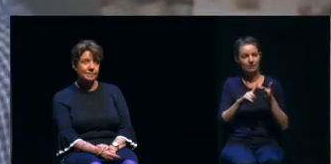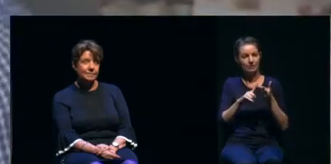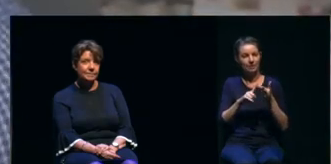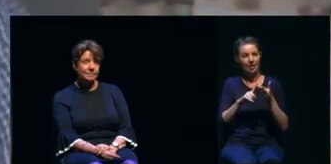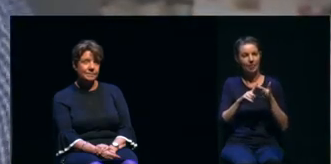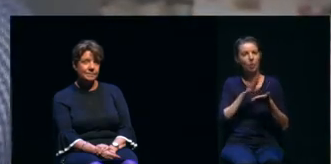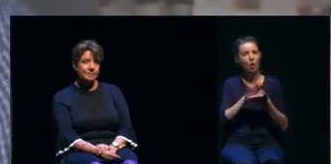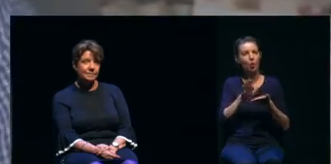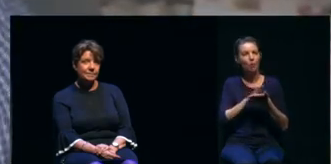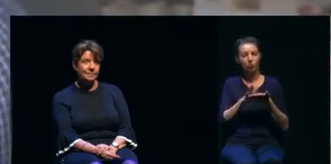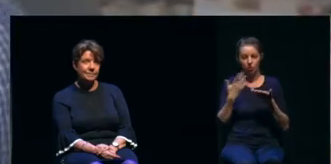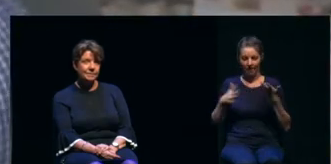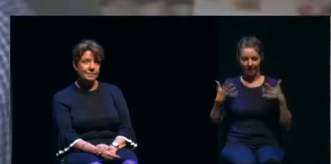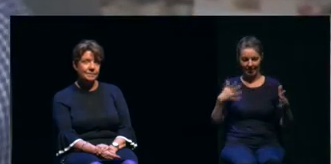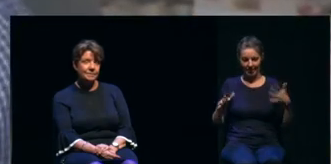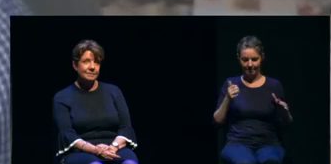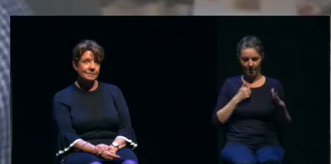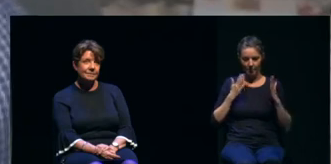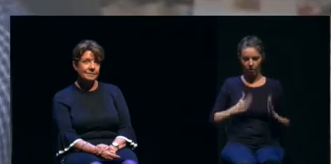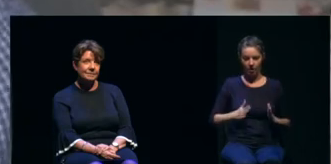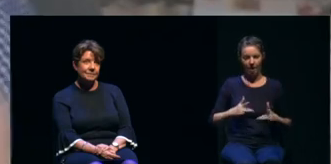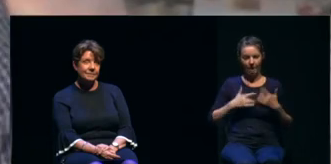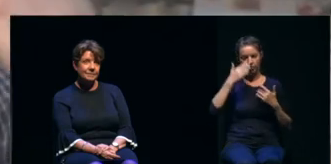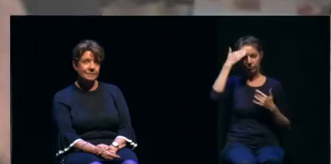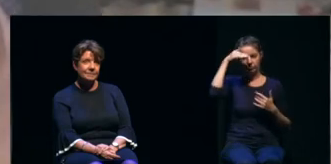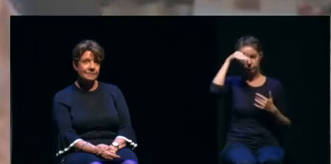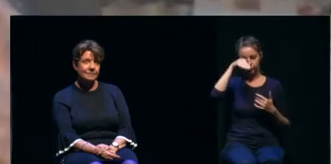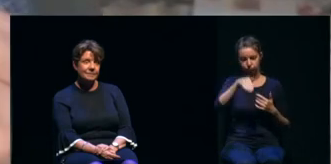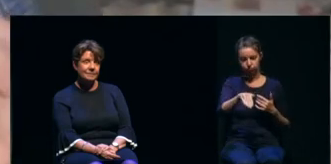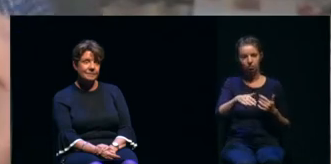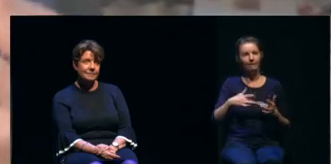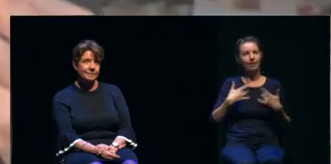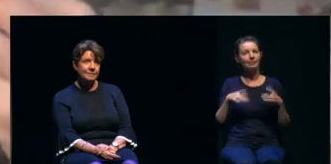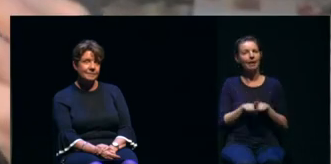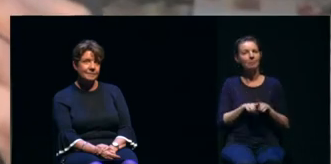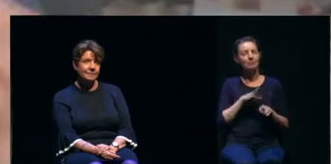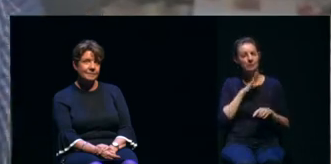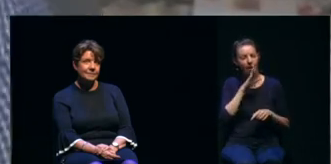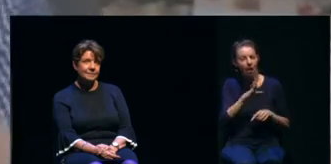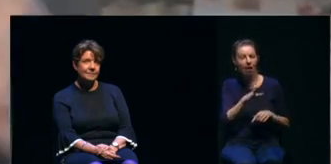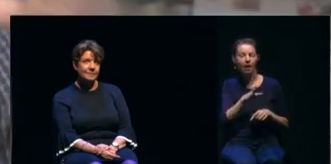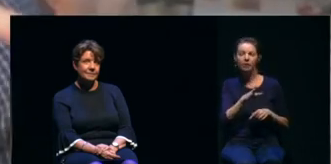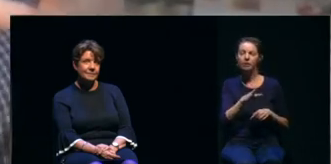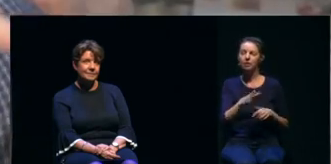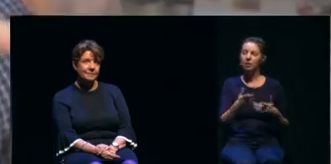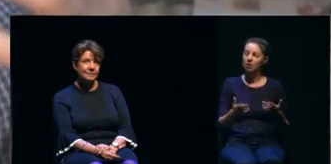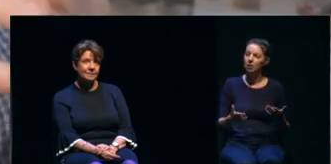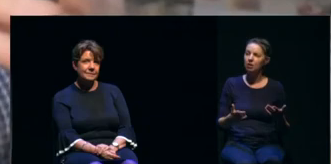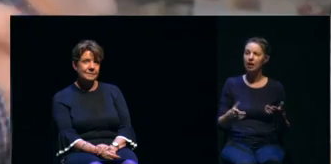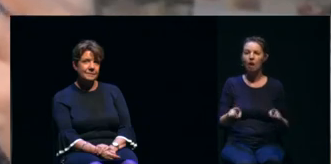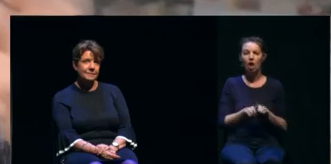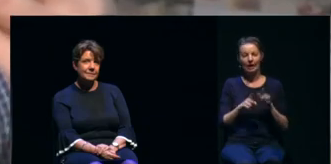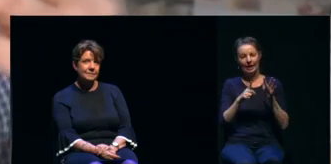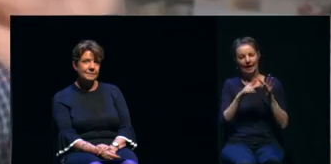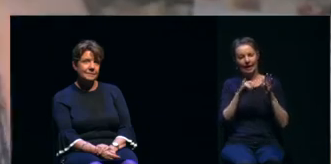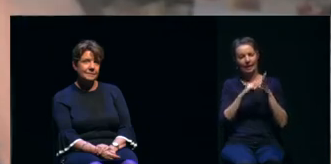off estrogen, that it feels exactly the same. I'm feeling sad. I'm wondering. It seems that, like, that the estrogen